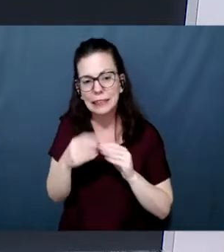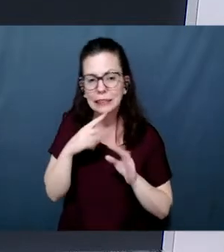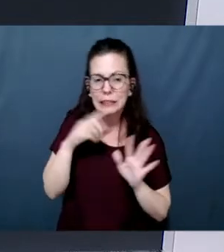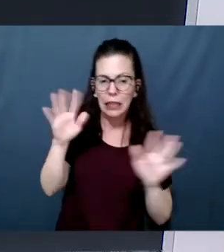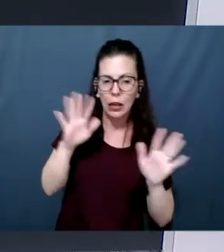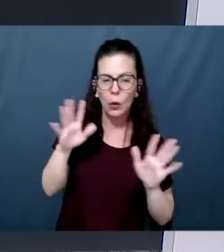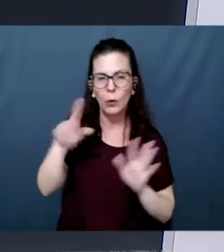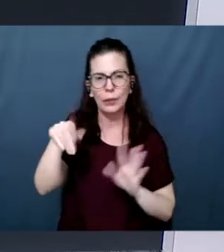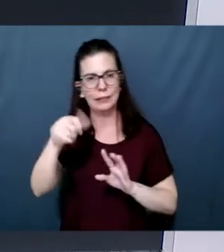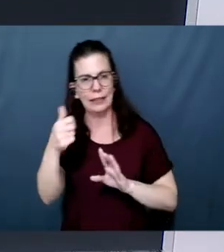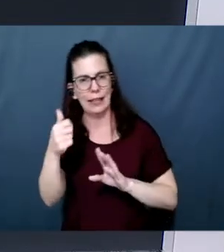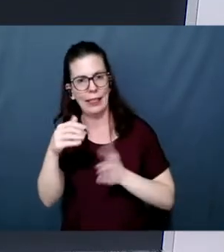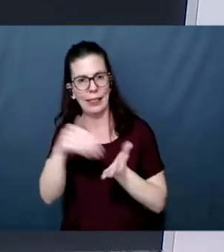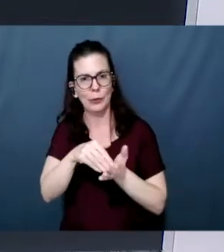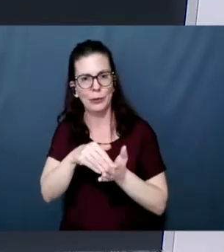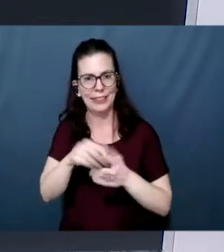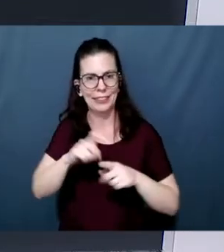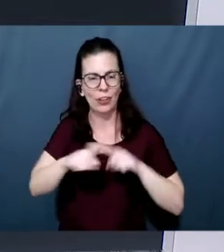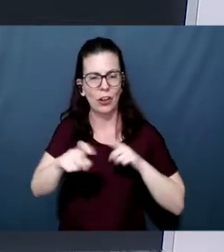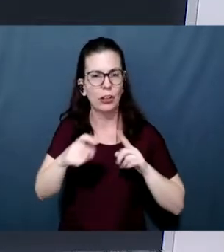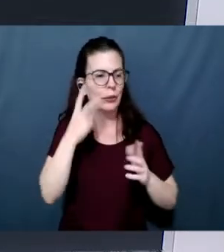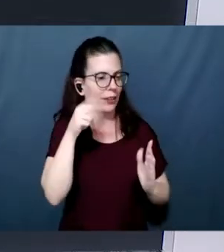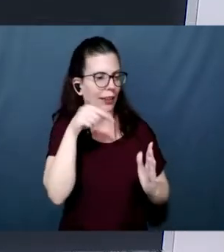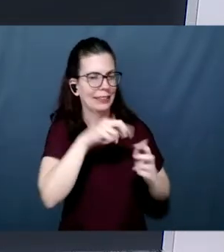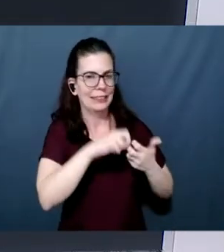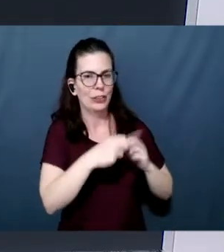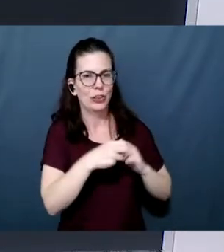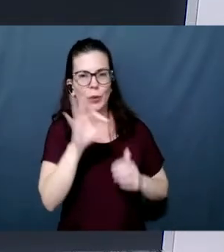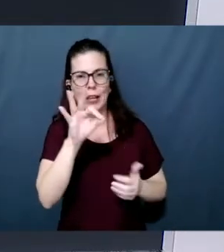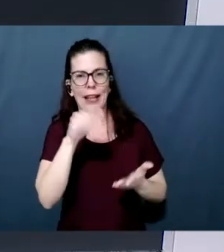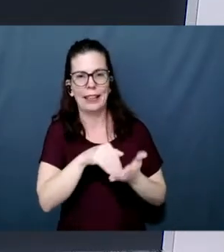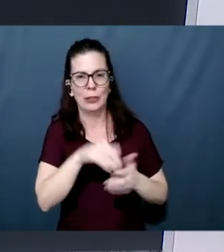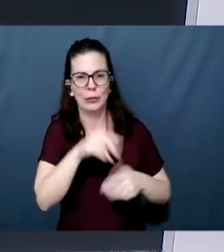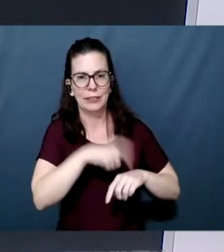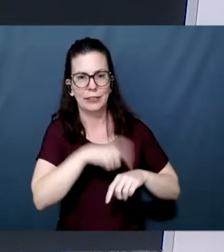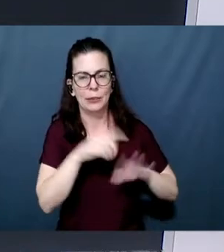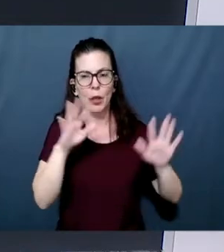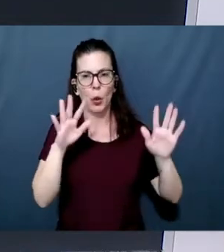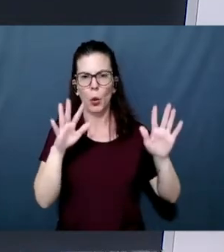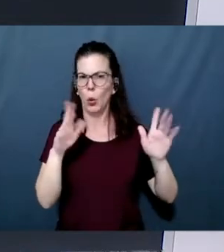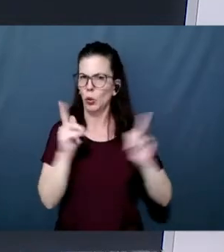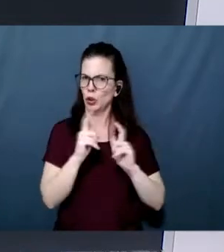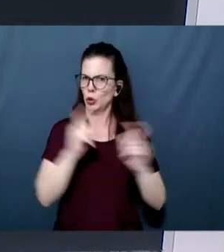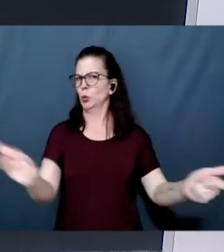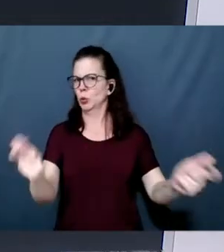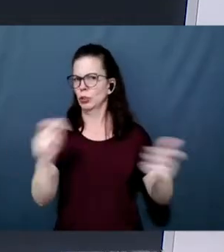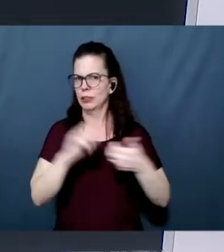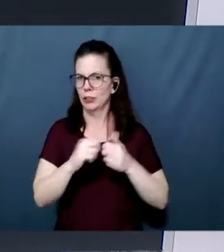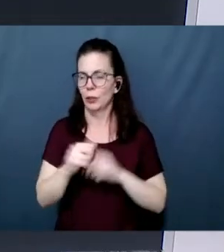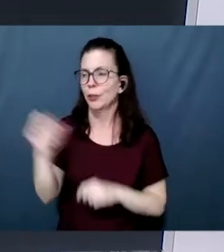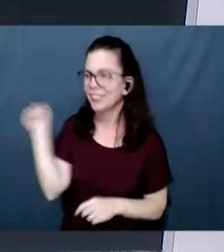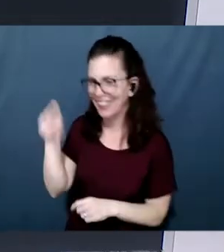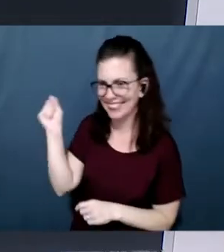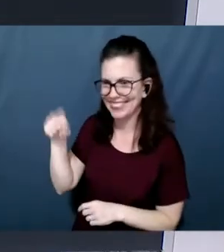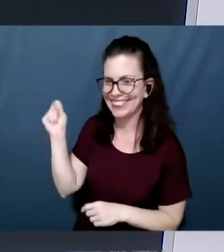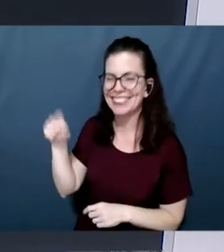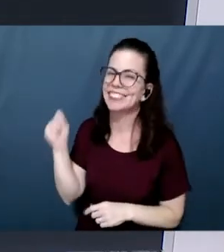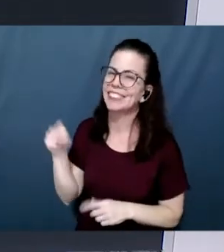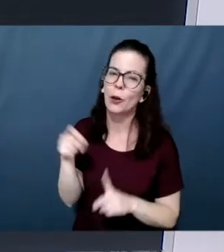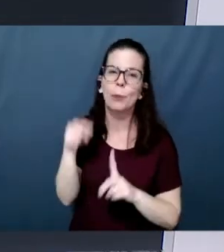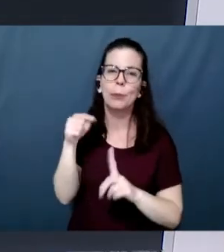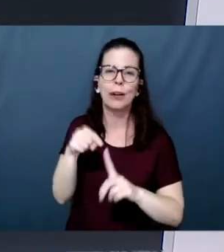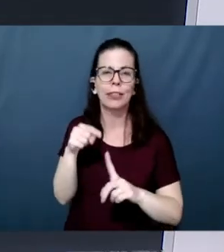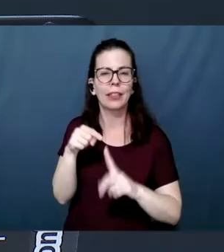we saw this issue 9,000 times. And I'm going to be like, whoa, okay, that's a huge issue. Exactly. Like, it's all about getting that unprecedented